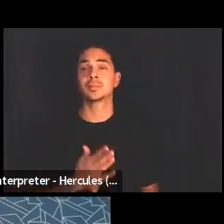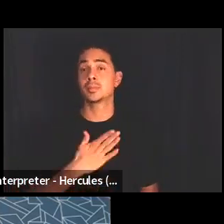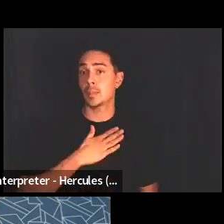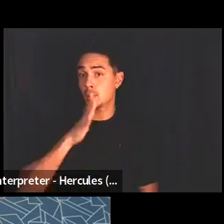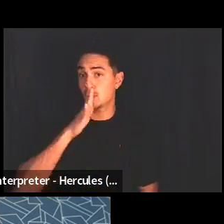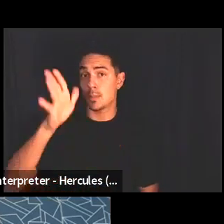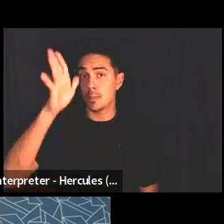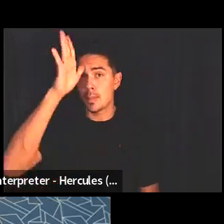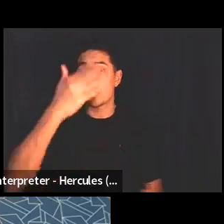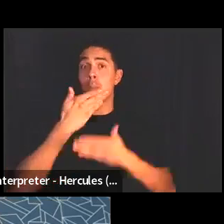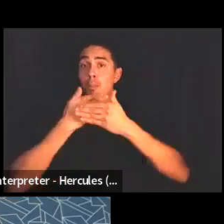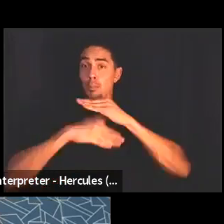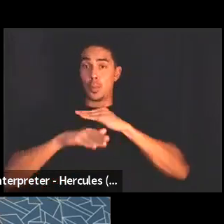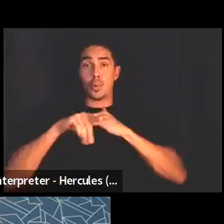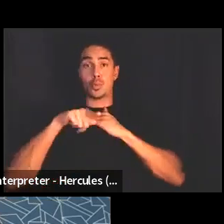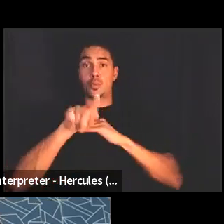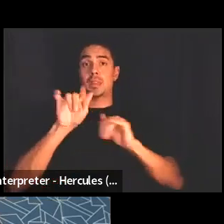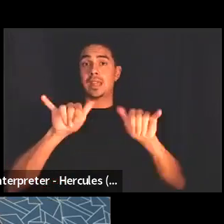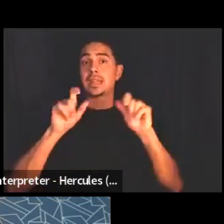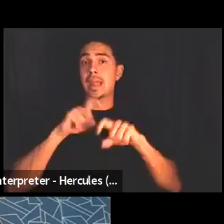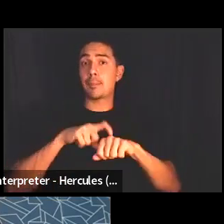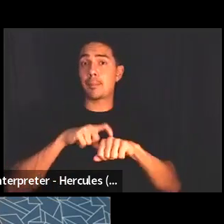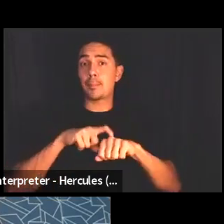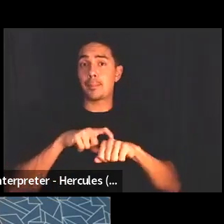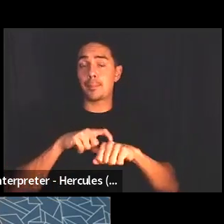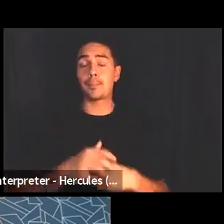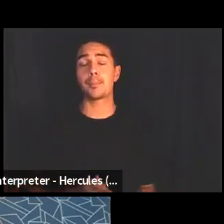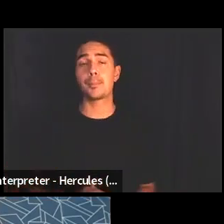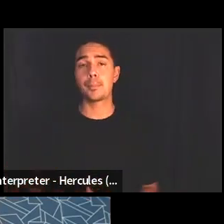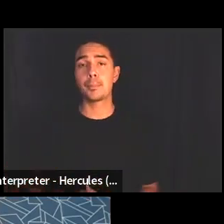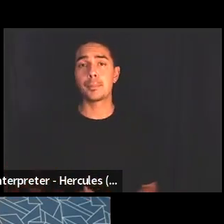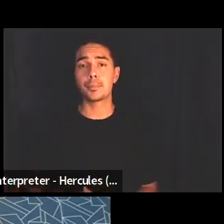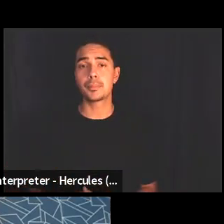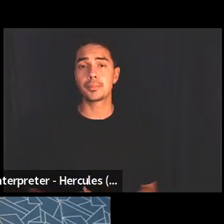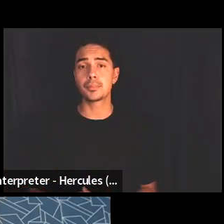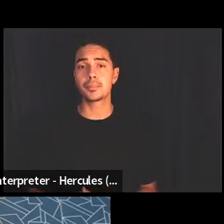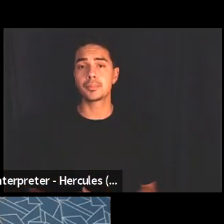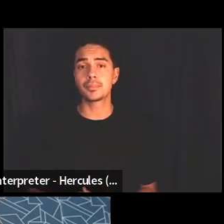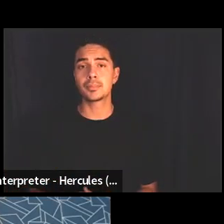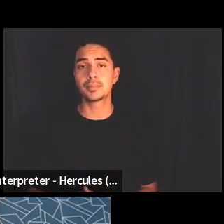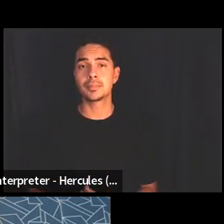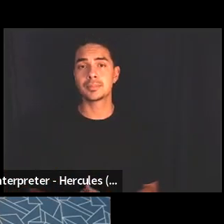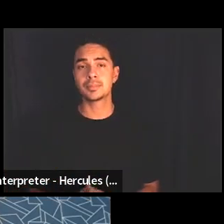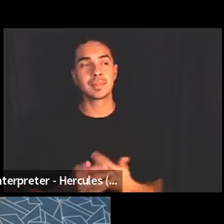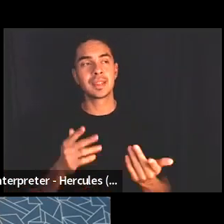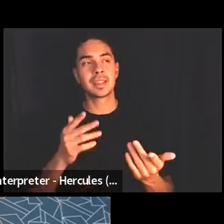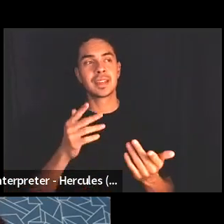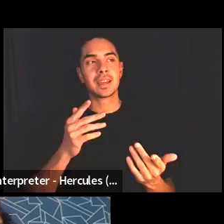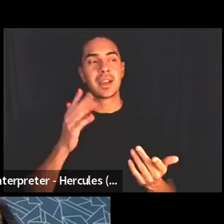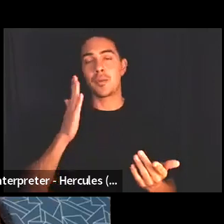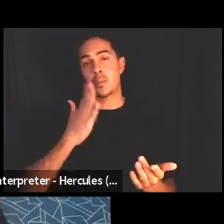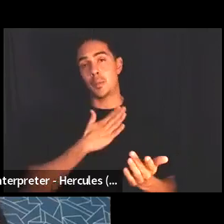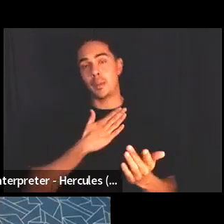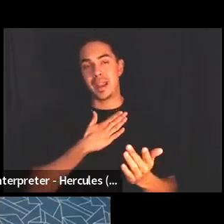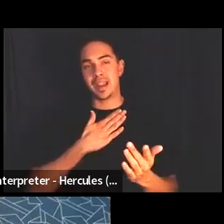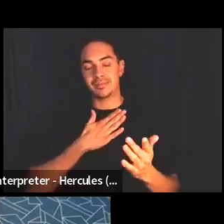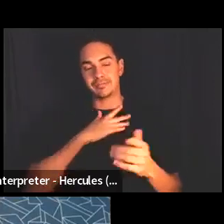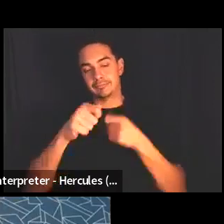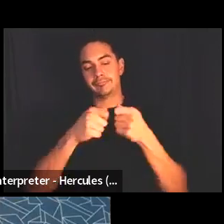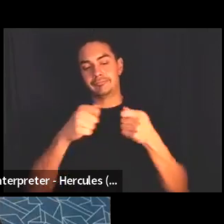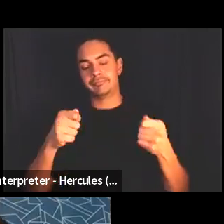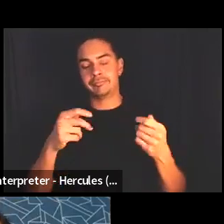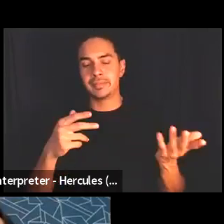during that age. So, right, it's all present, if that makes sense.